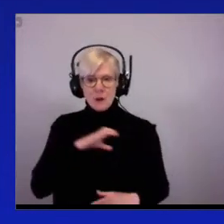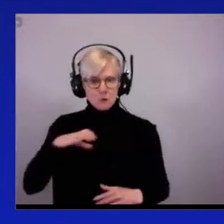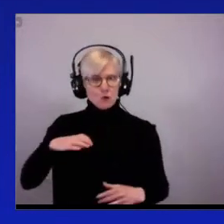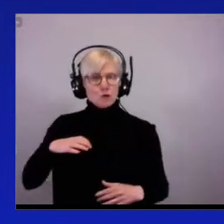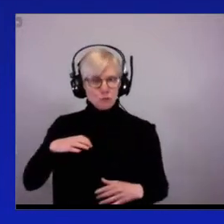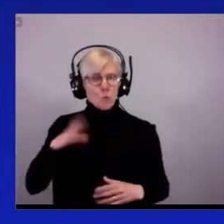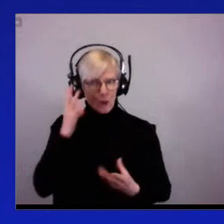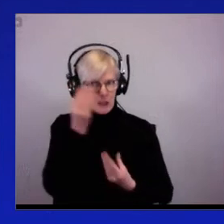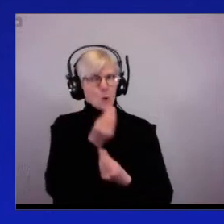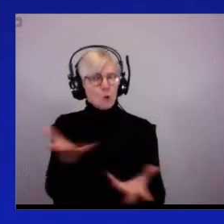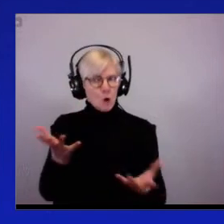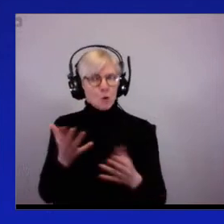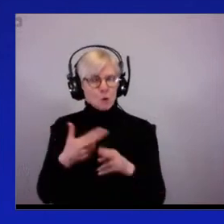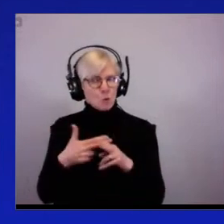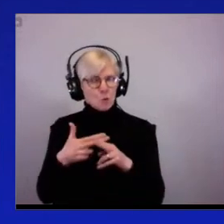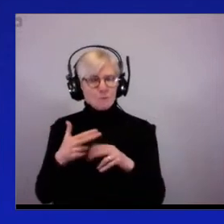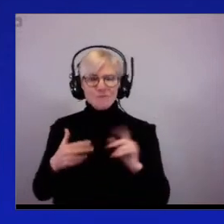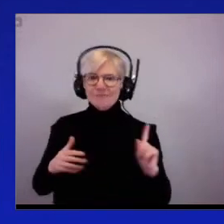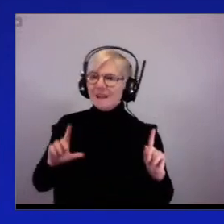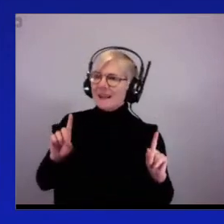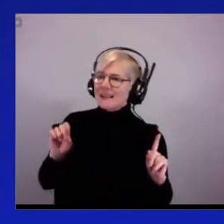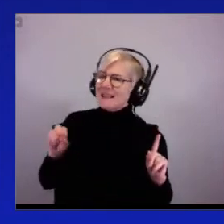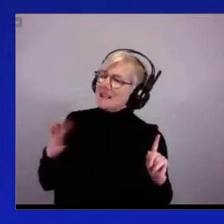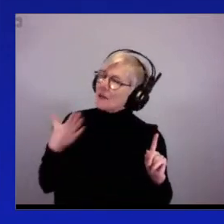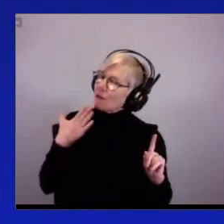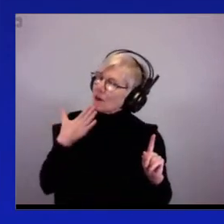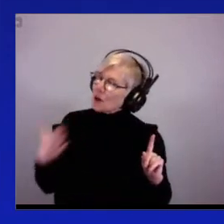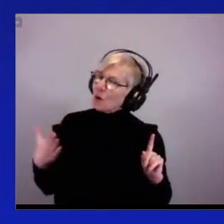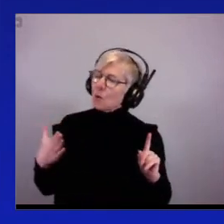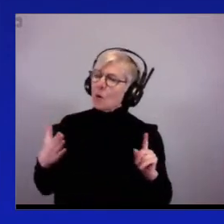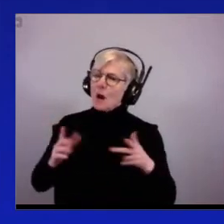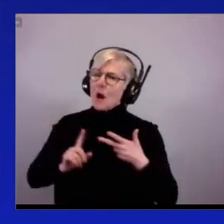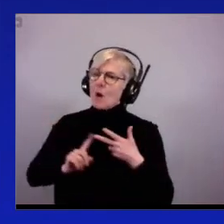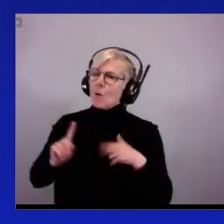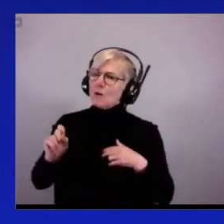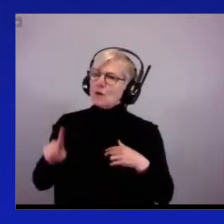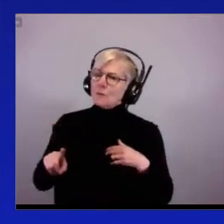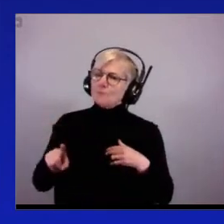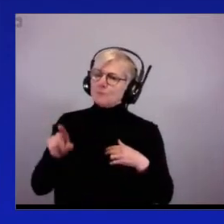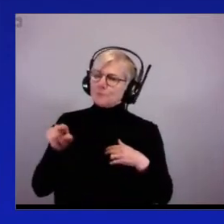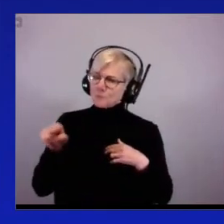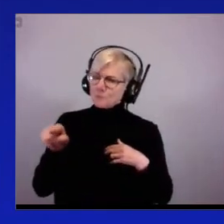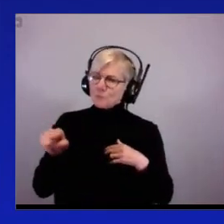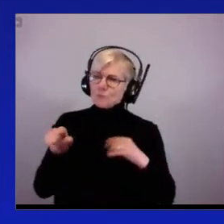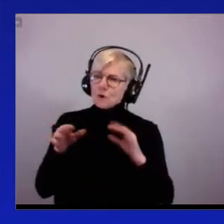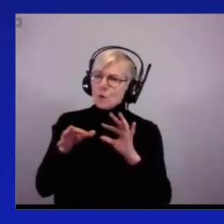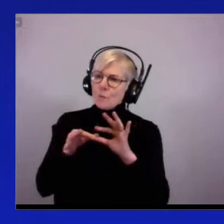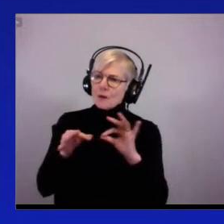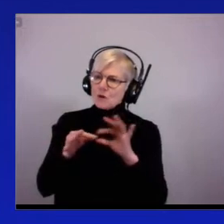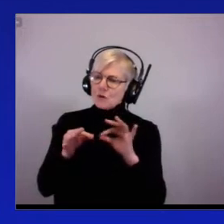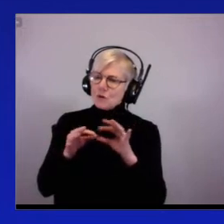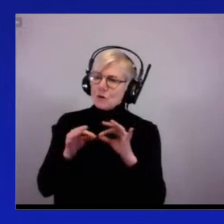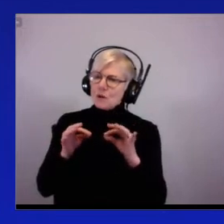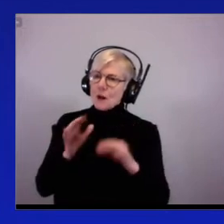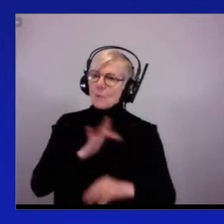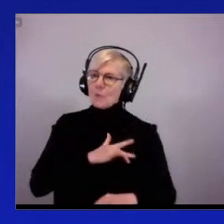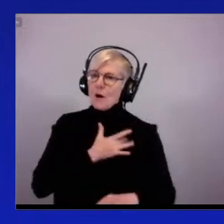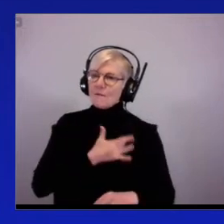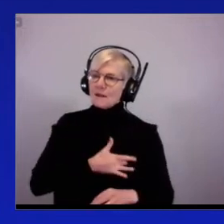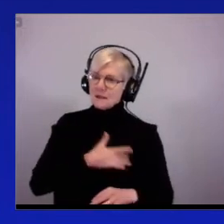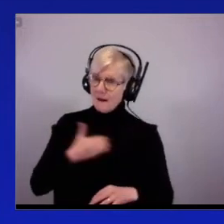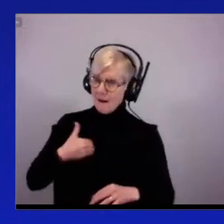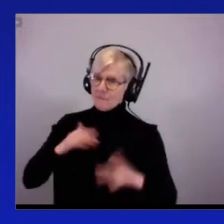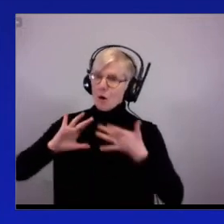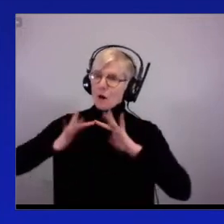away. Okay, thank you for that, Mr. DeMonte. And you mentioned that the province's online booking